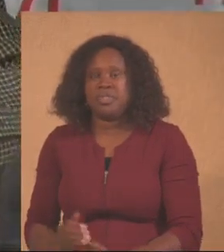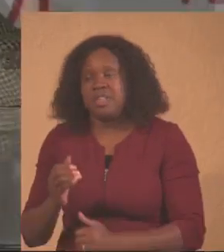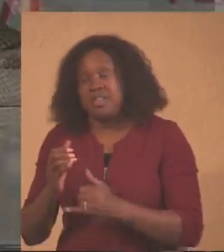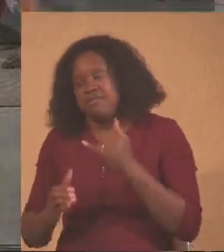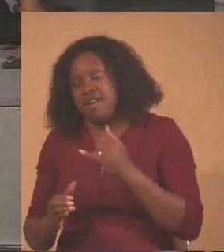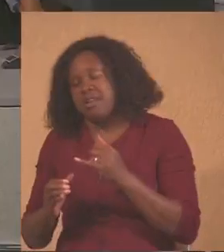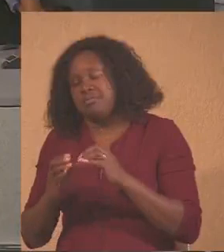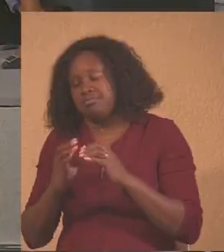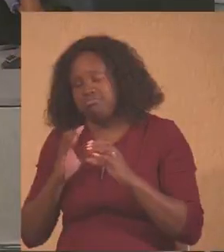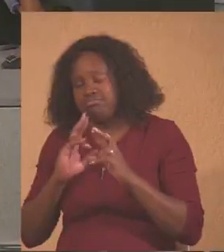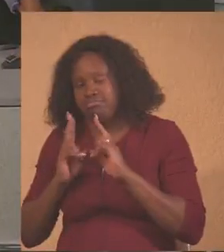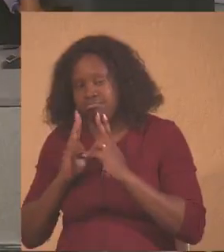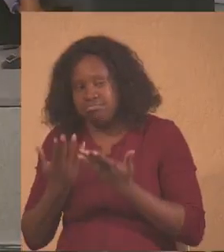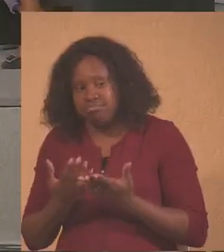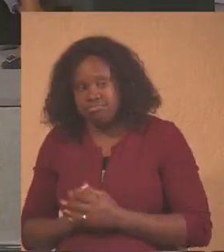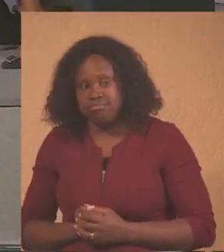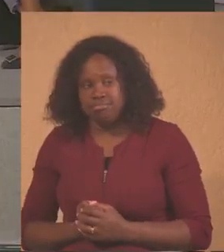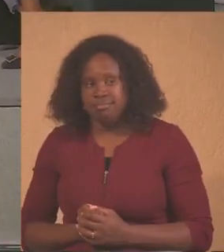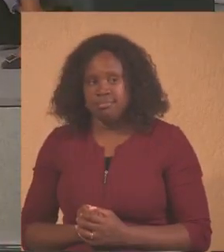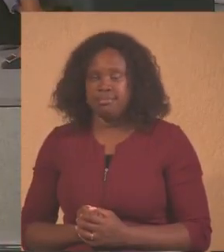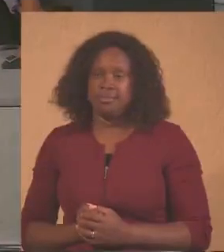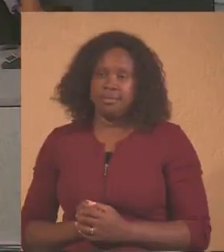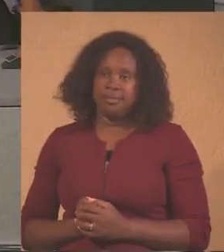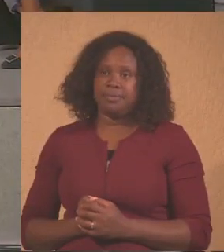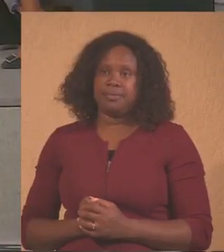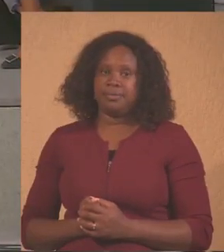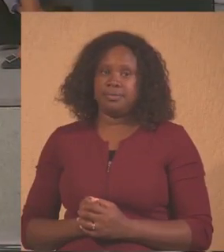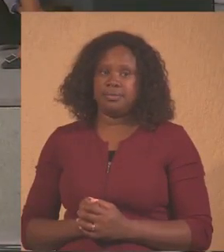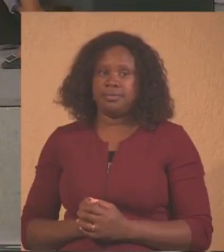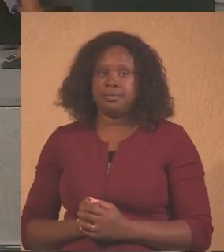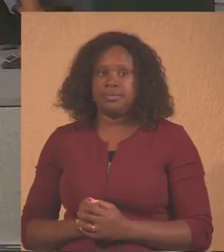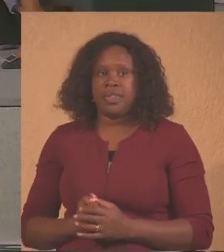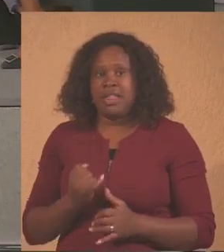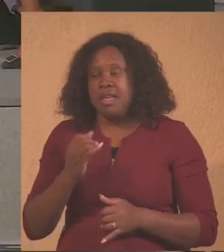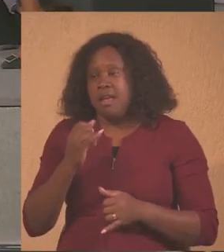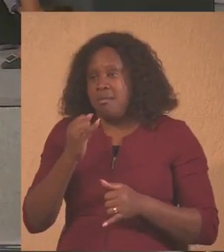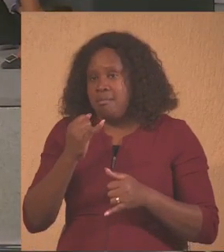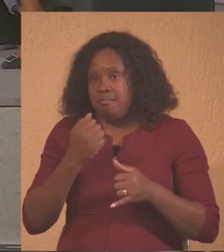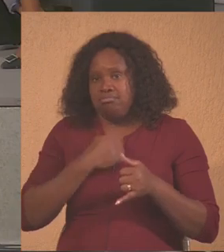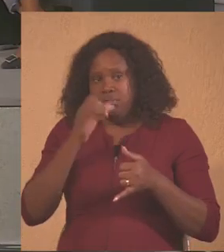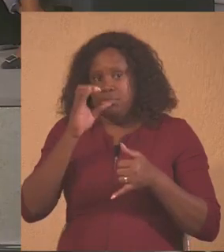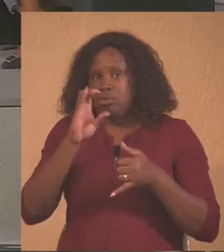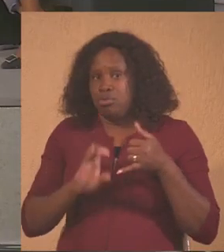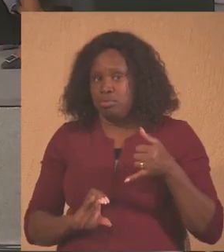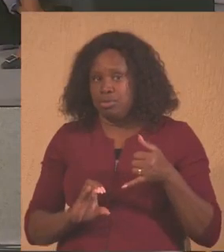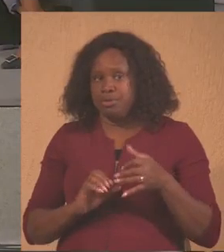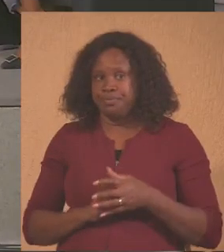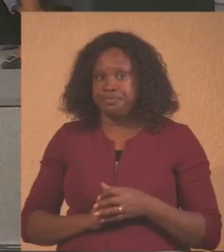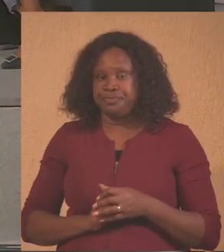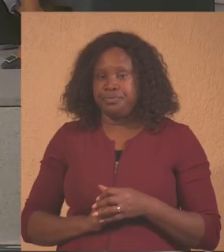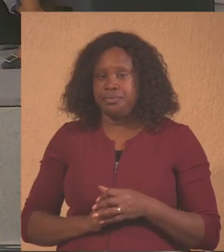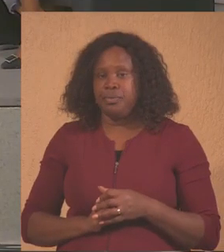afternoon? Thank you so much, dear. The final words I will say is, it's only when we